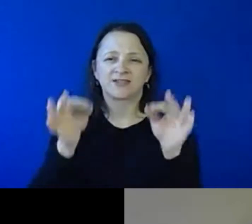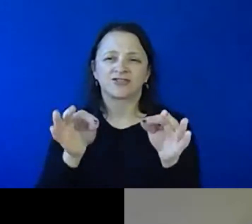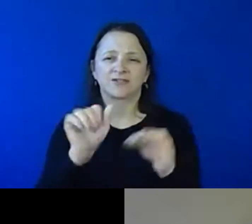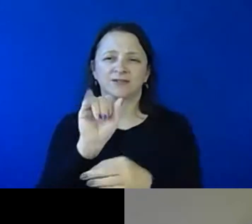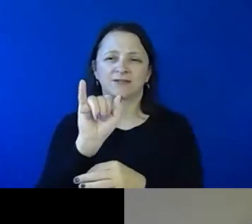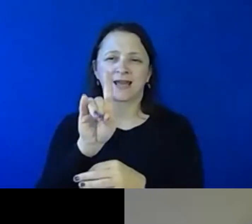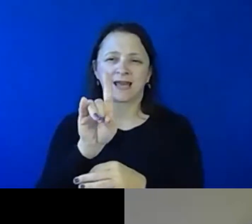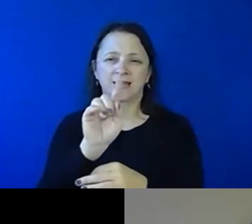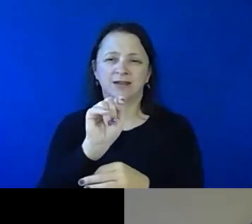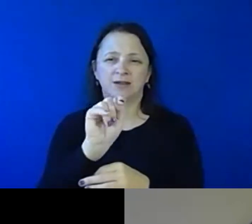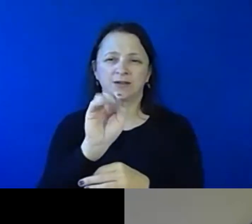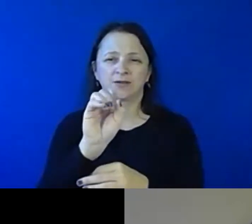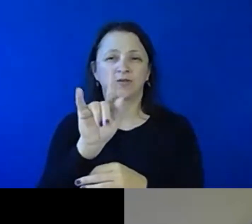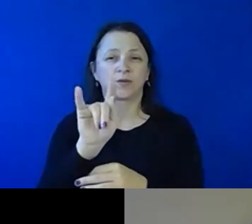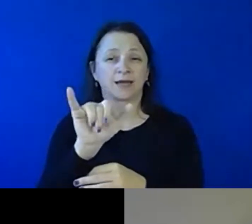toolkit.